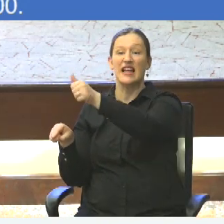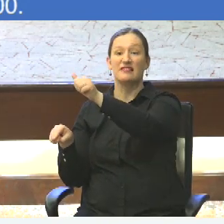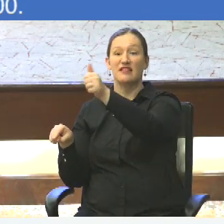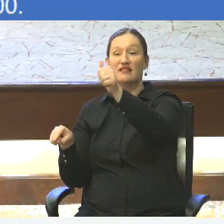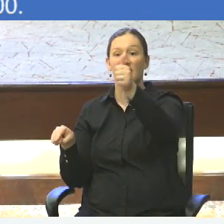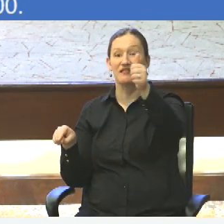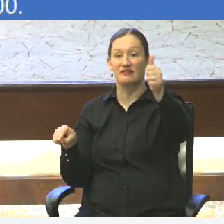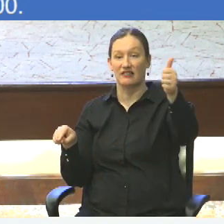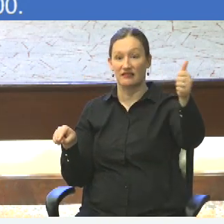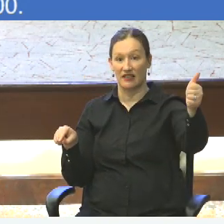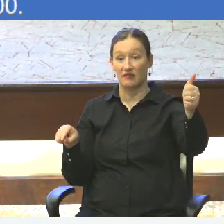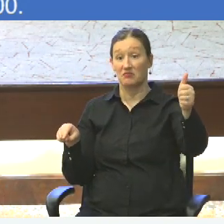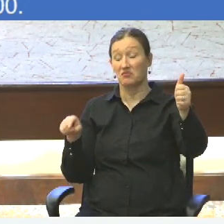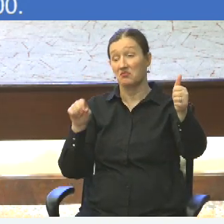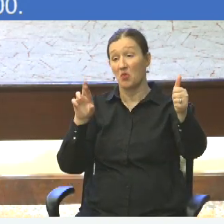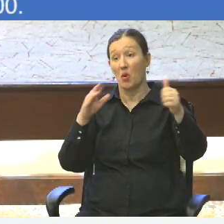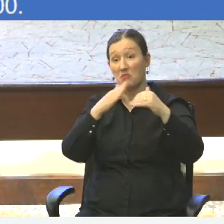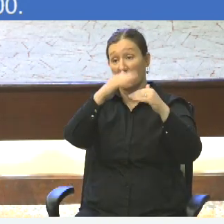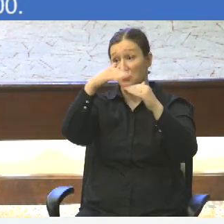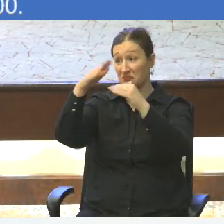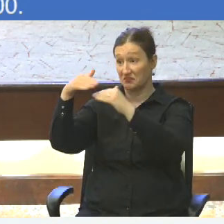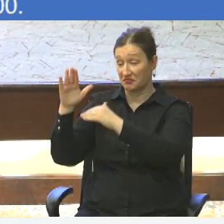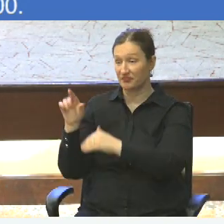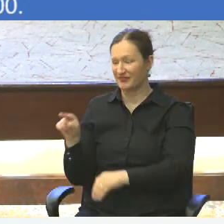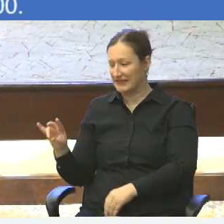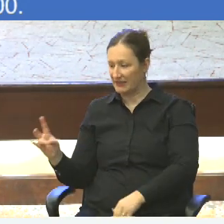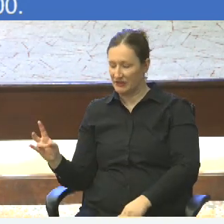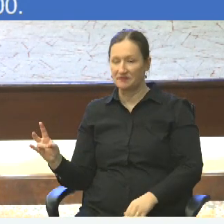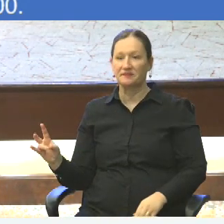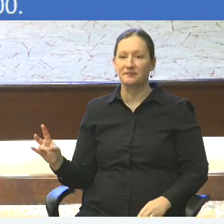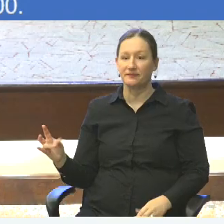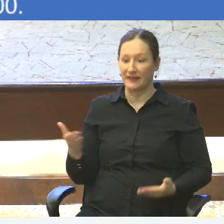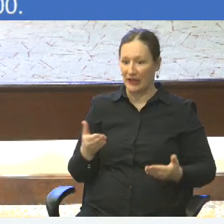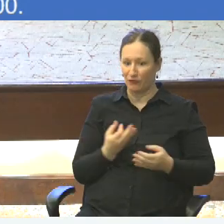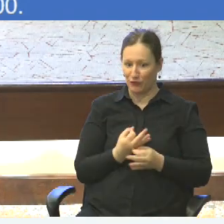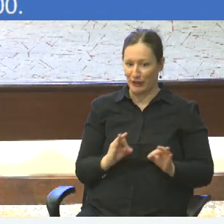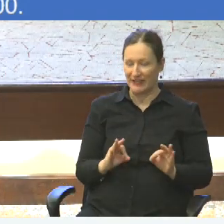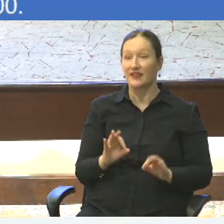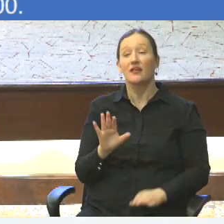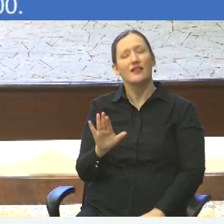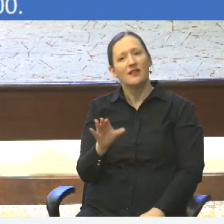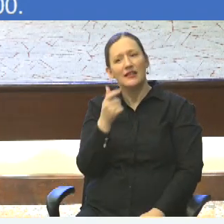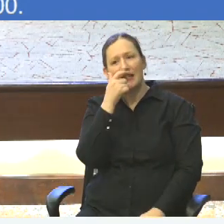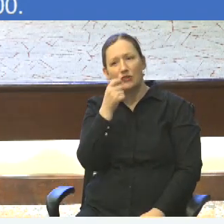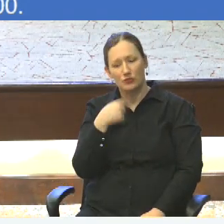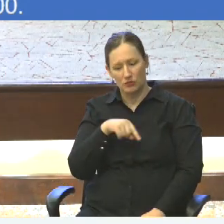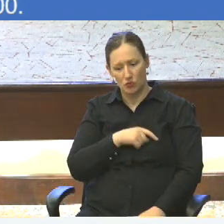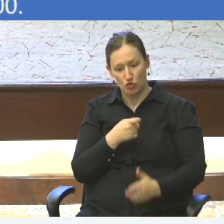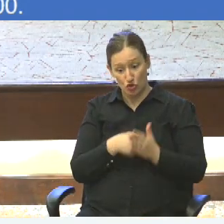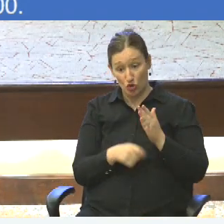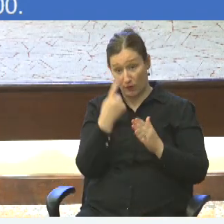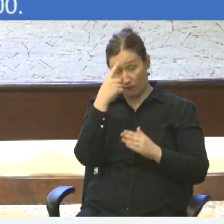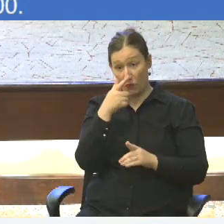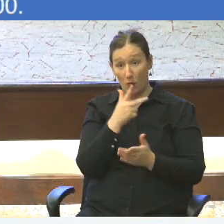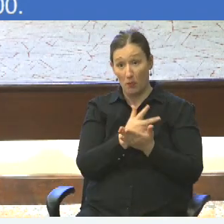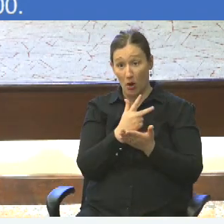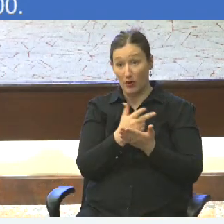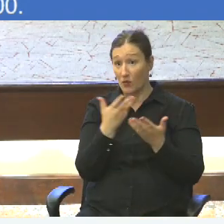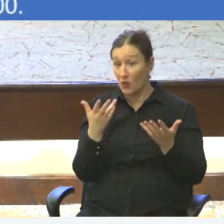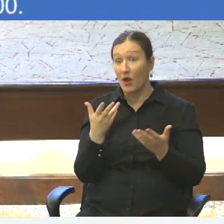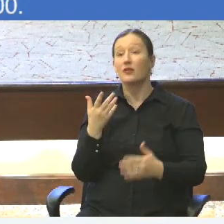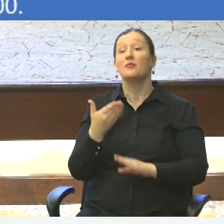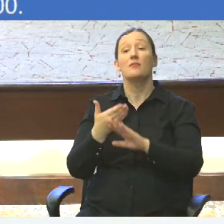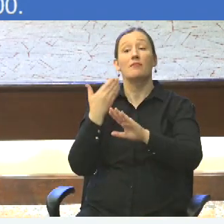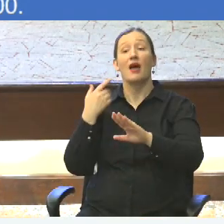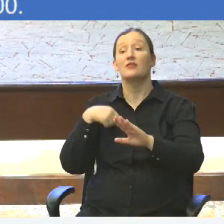or higher. What's interesting about this thought is that unlike in the past,